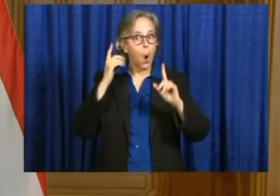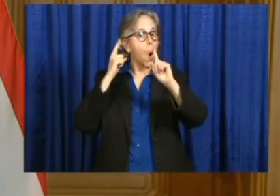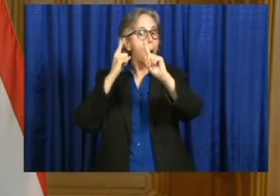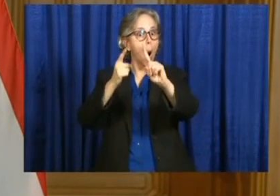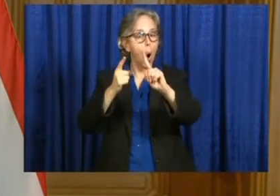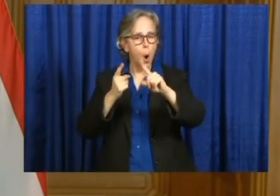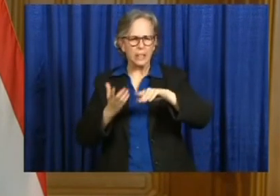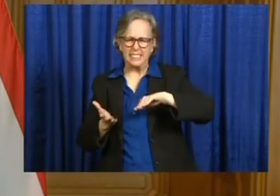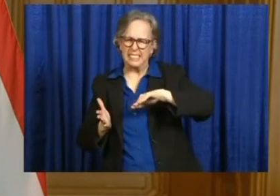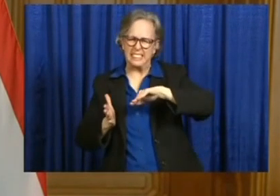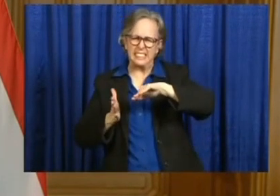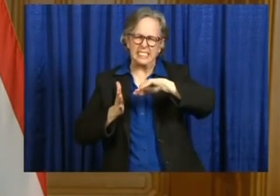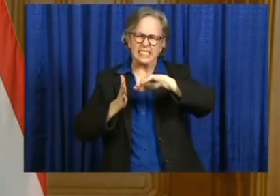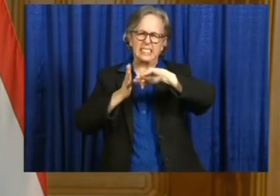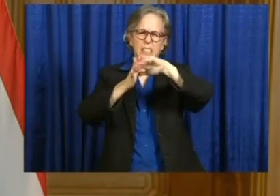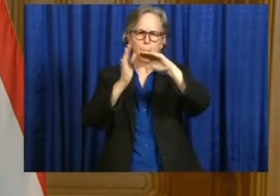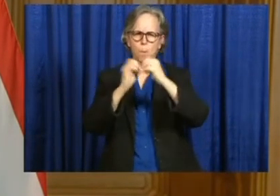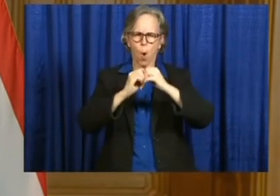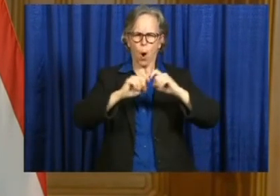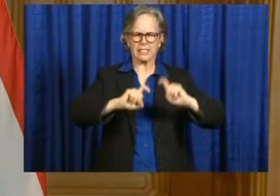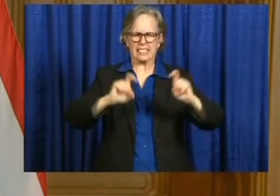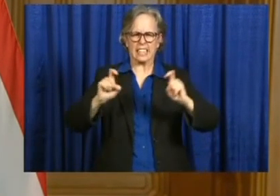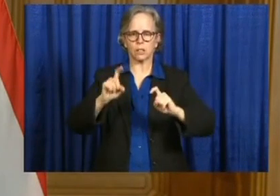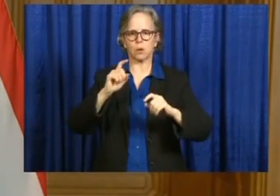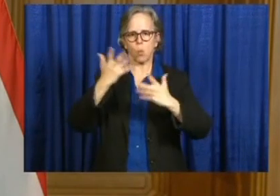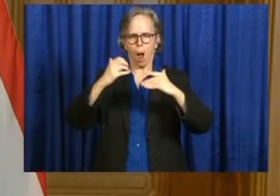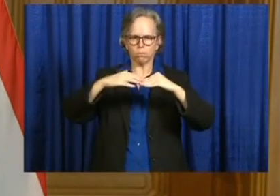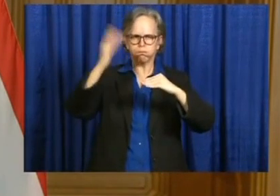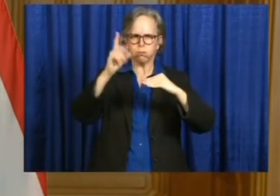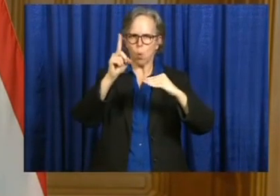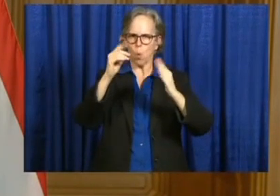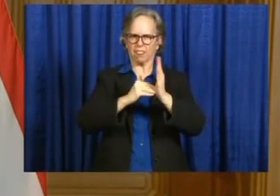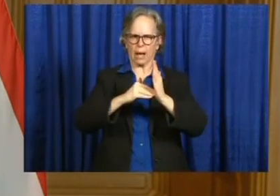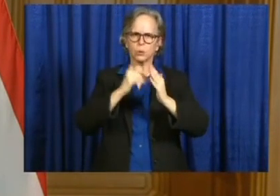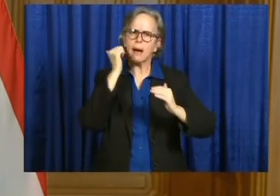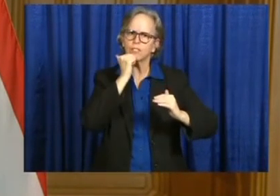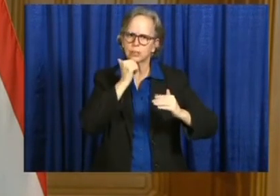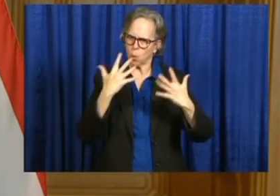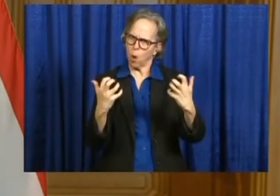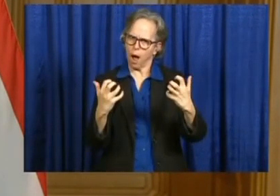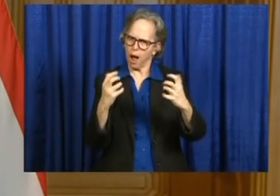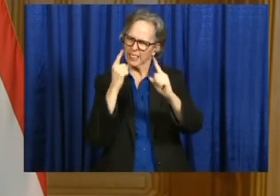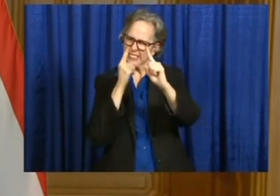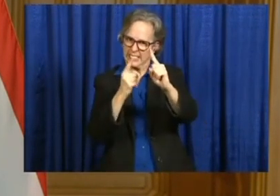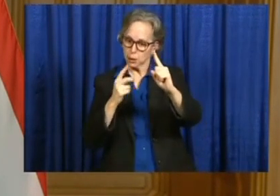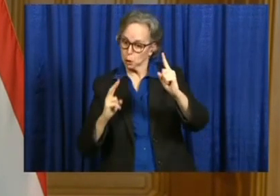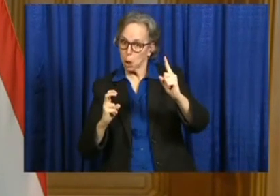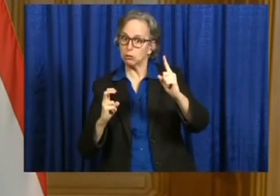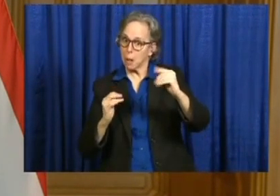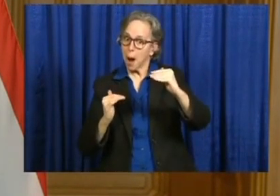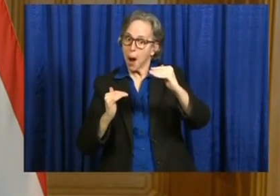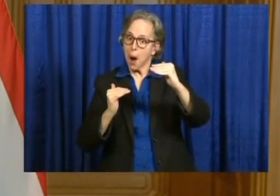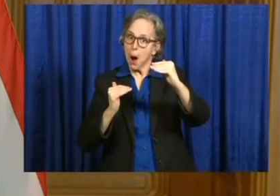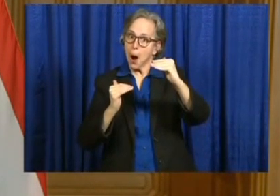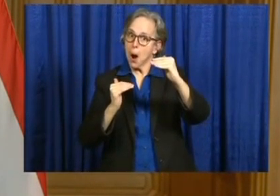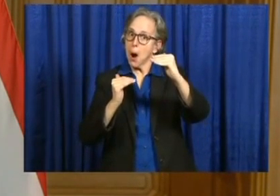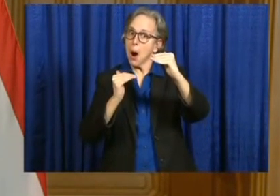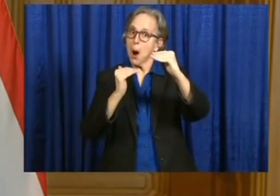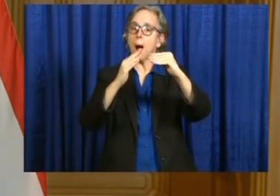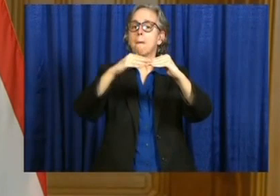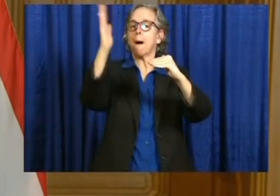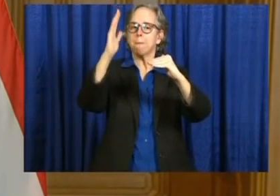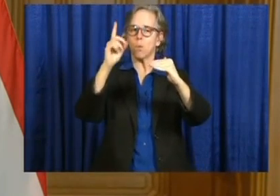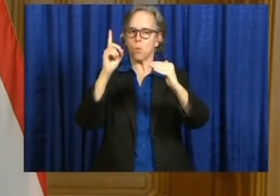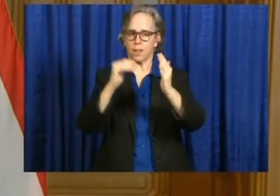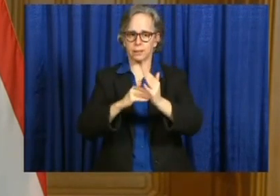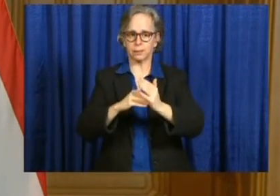and have the ability to process more than 1,000 test swabs per day. The OSU Wexner